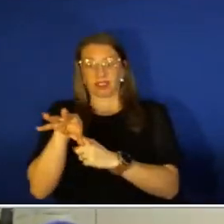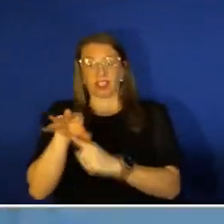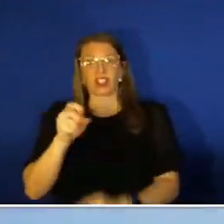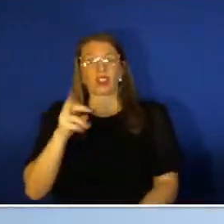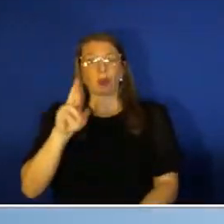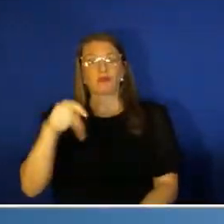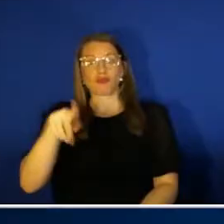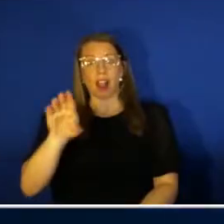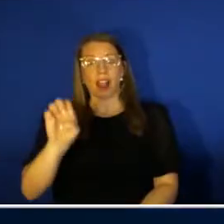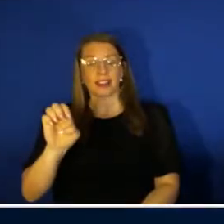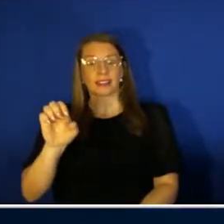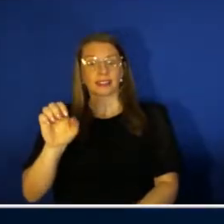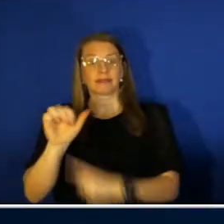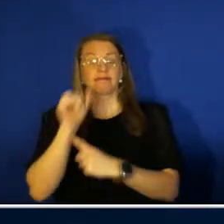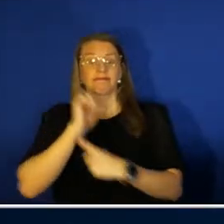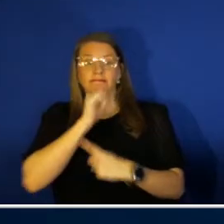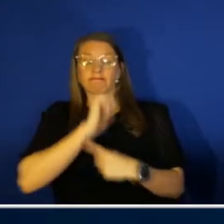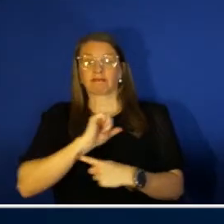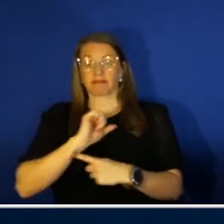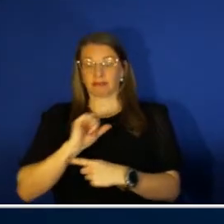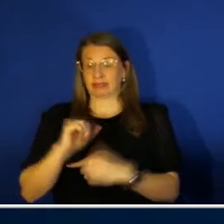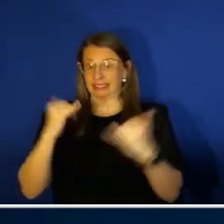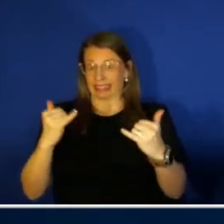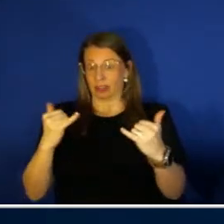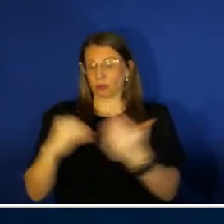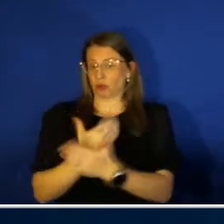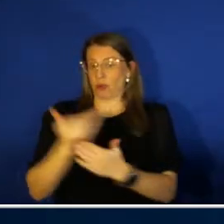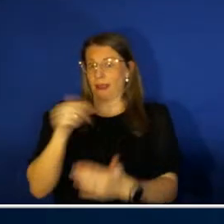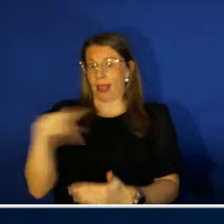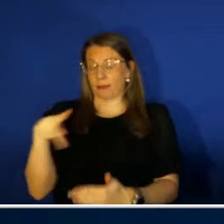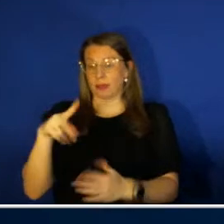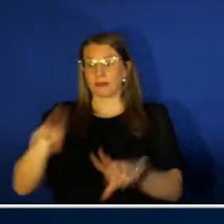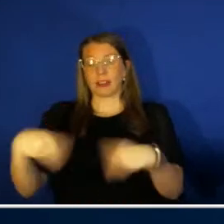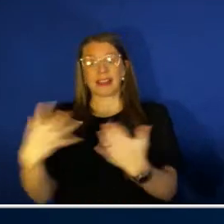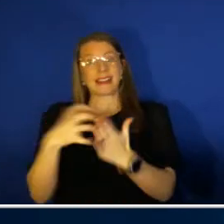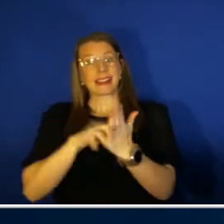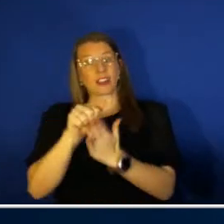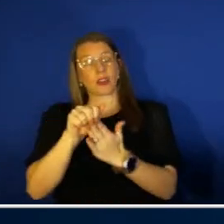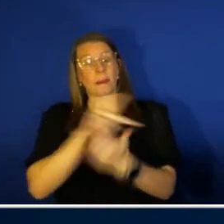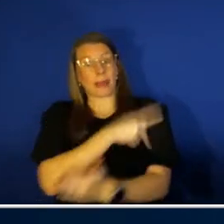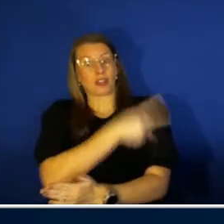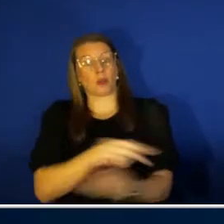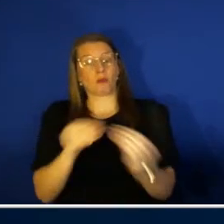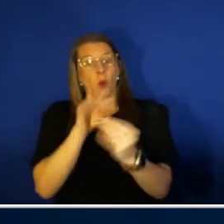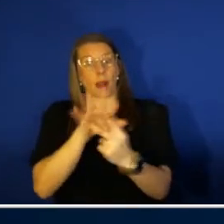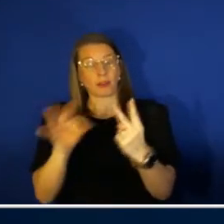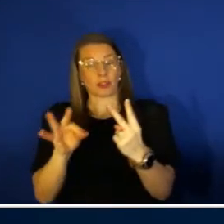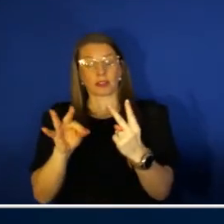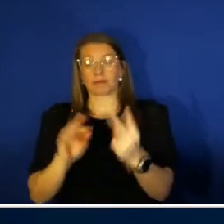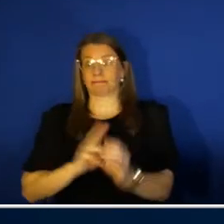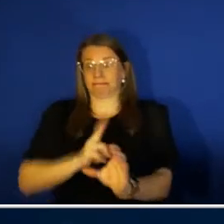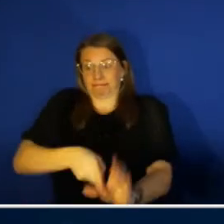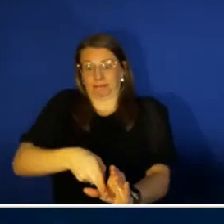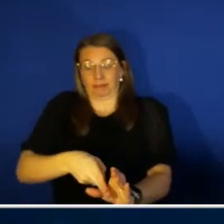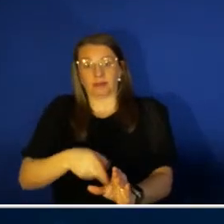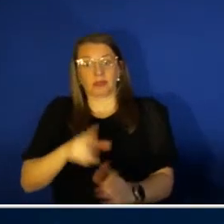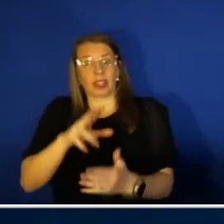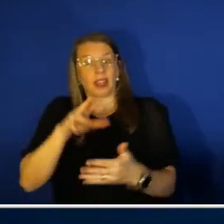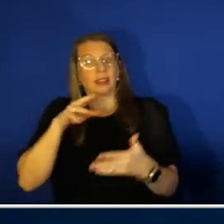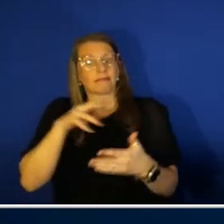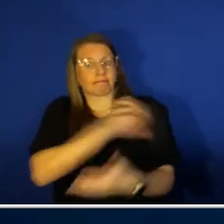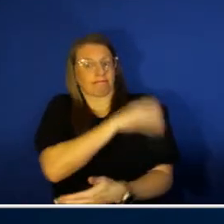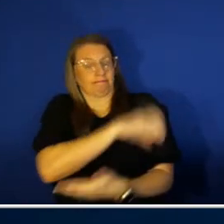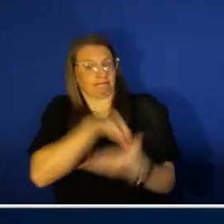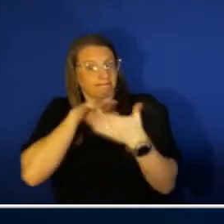Plus, the new app giving cancer patients more options. Enrolling in a clinical trial just got easier. How patients can help push